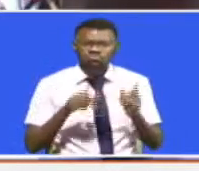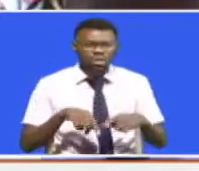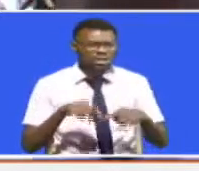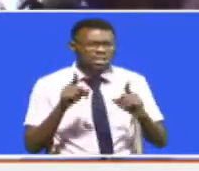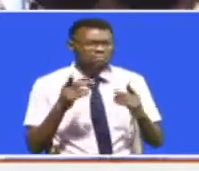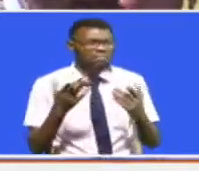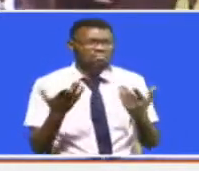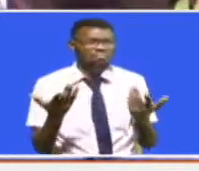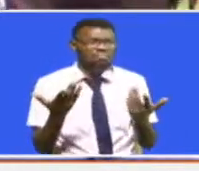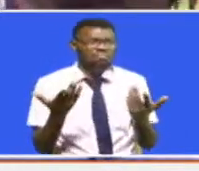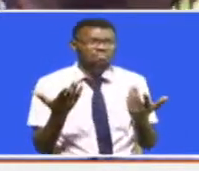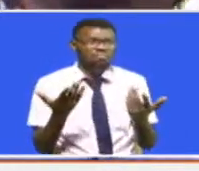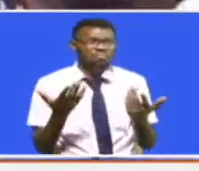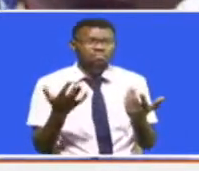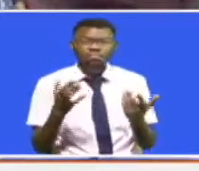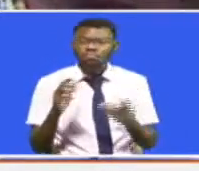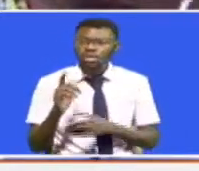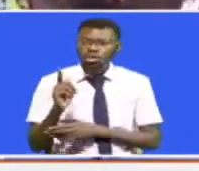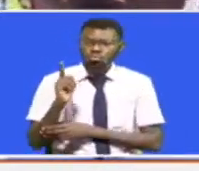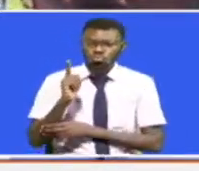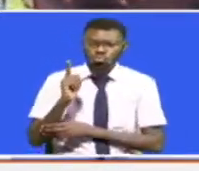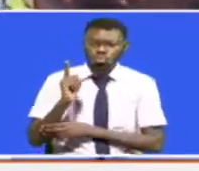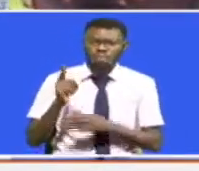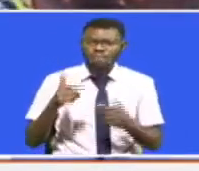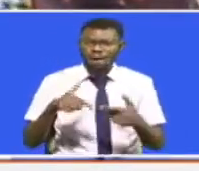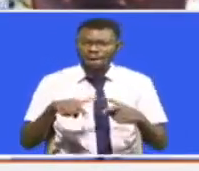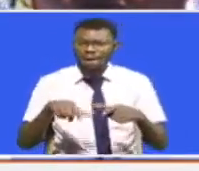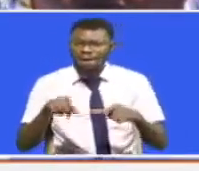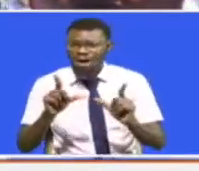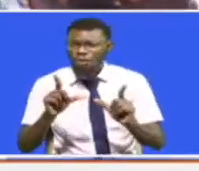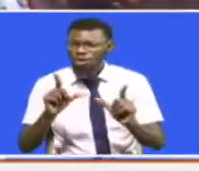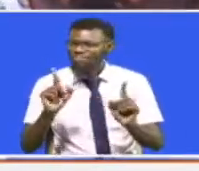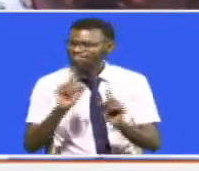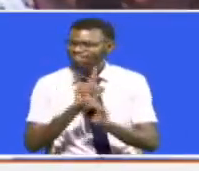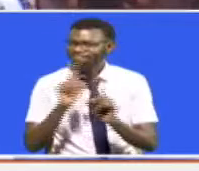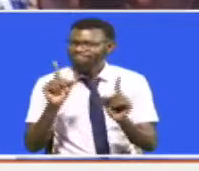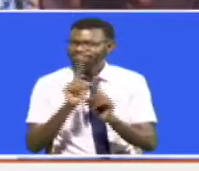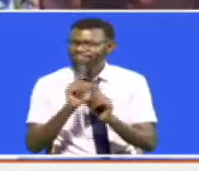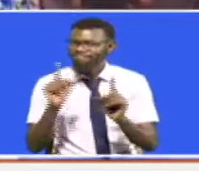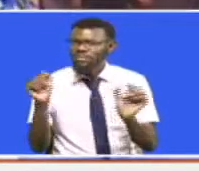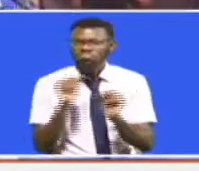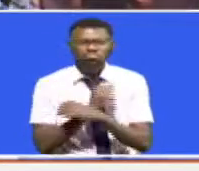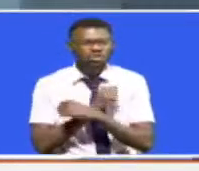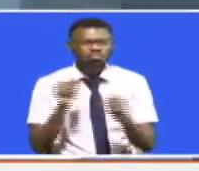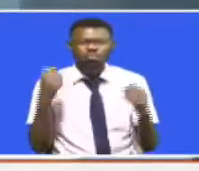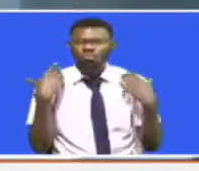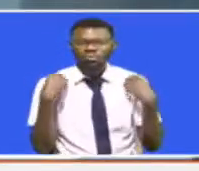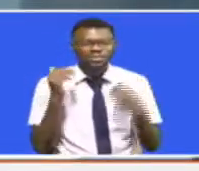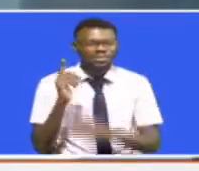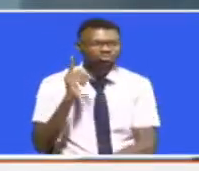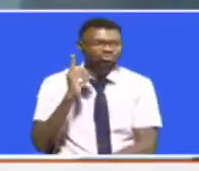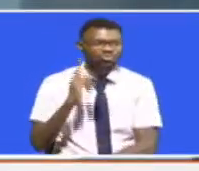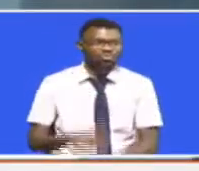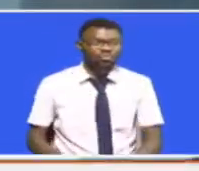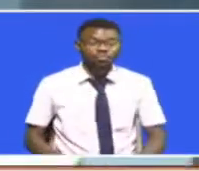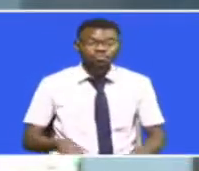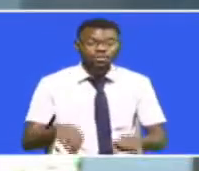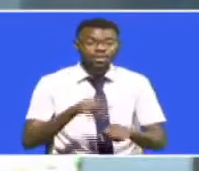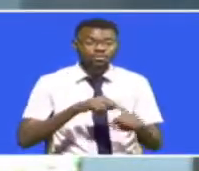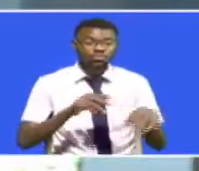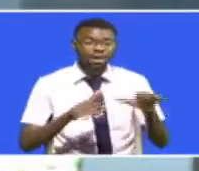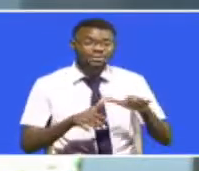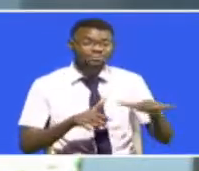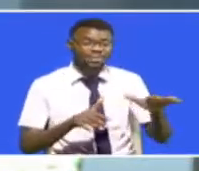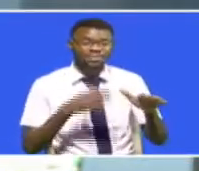not, under the laws of this country, allowed to practice law. National Assembly